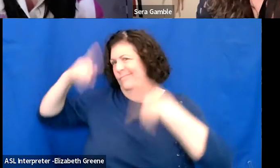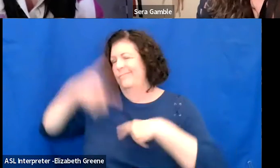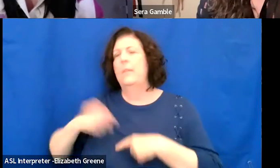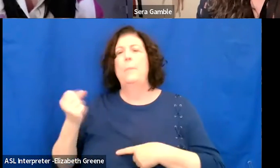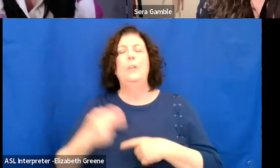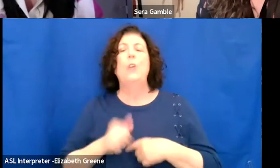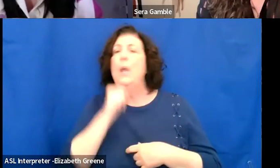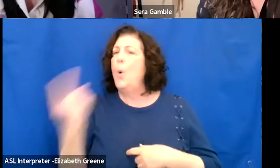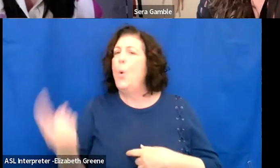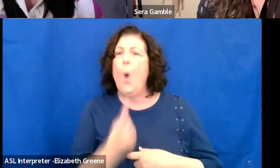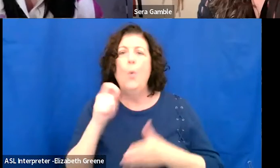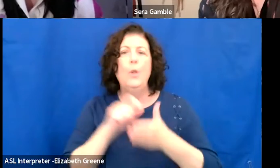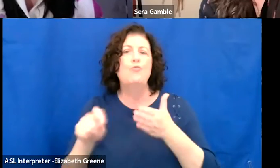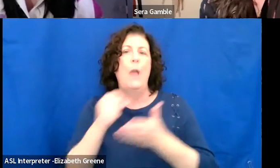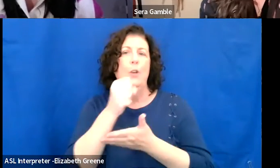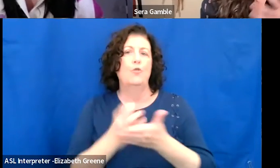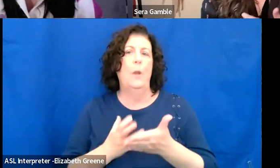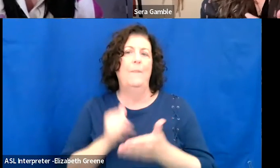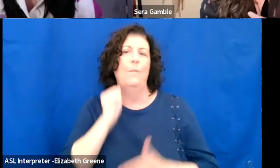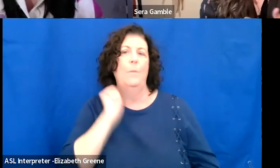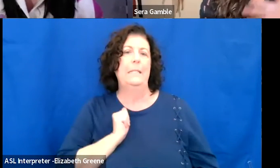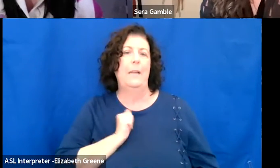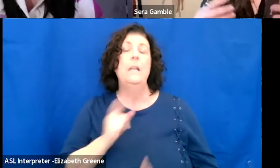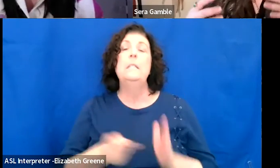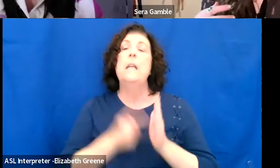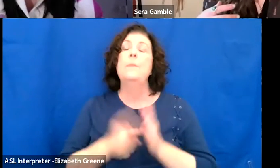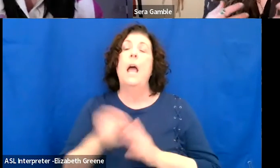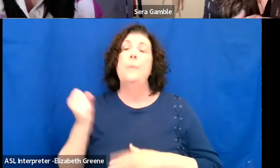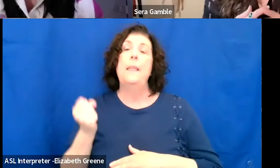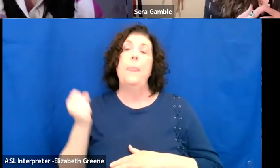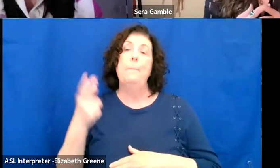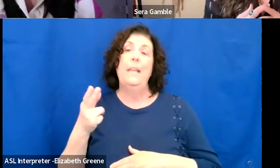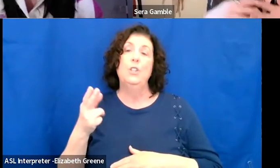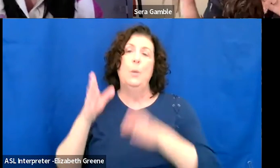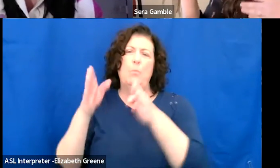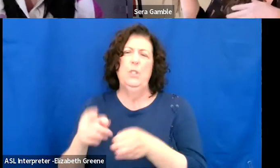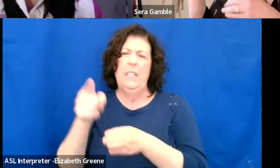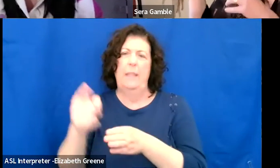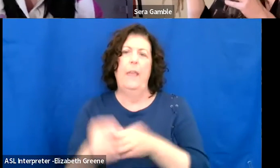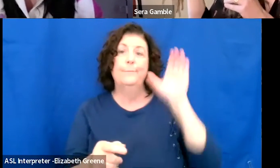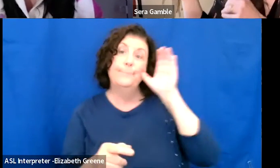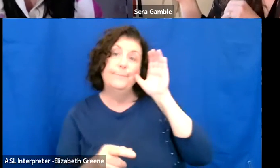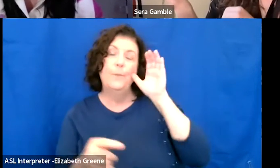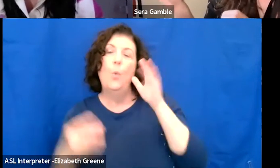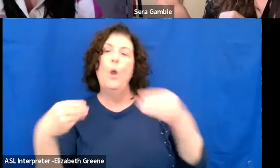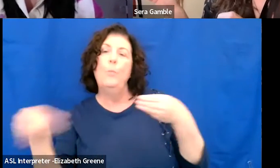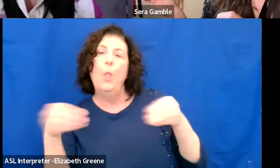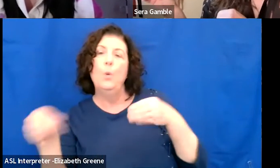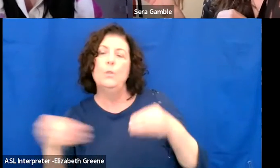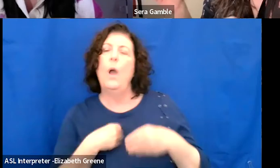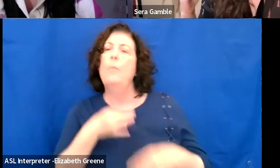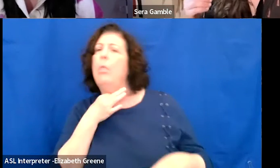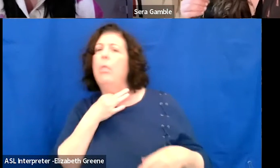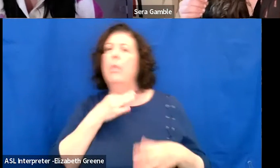for myself. Sometimes the person I'm pitching with likes to keep it looser. And I'm just like, but can I just know what my cue is?